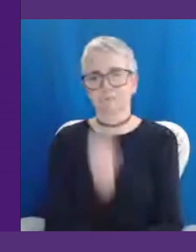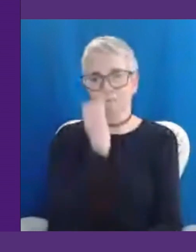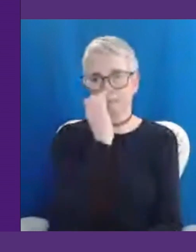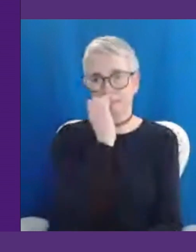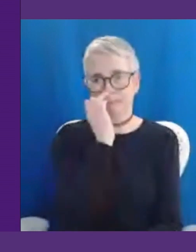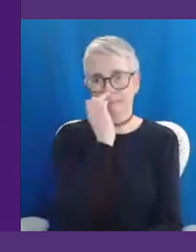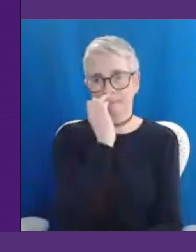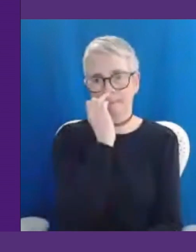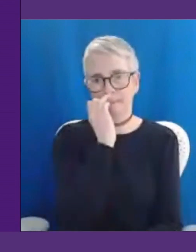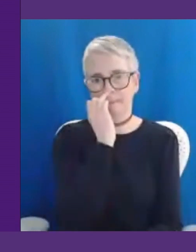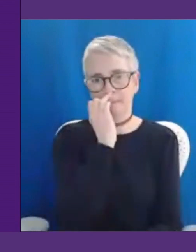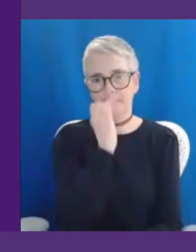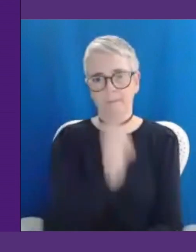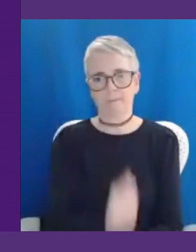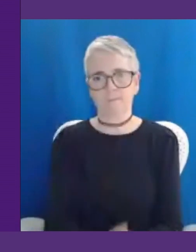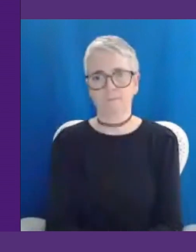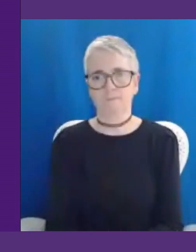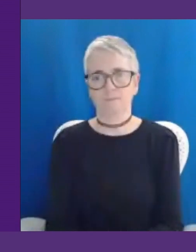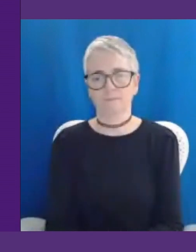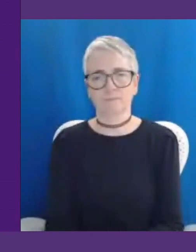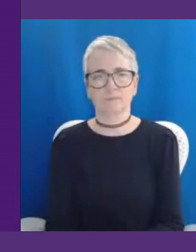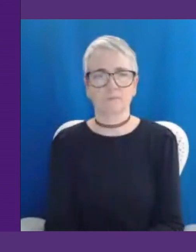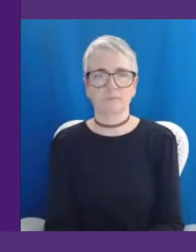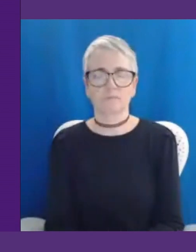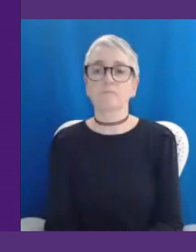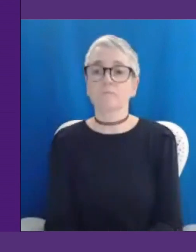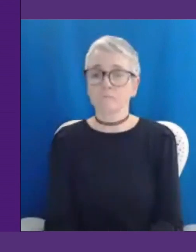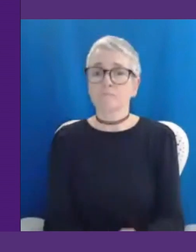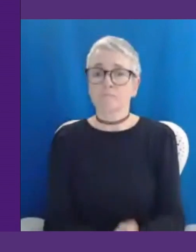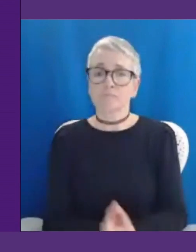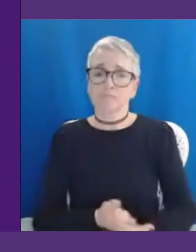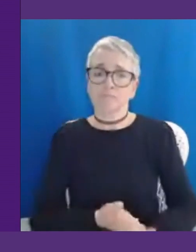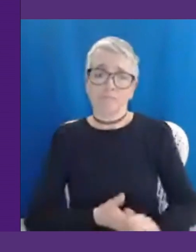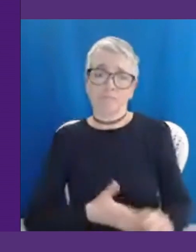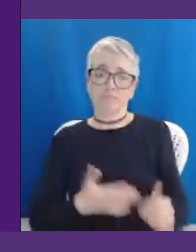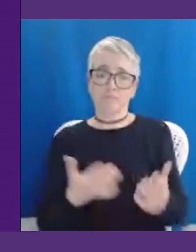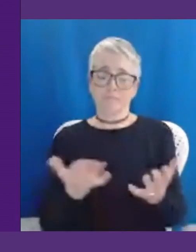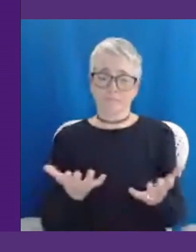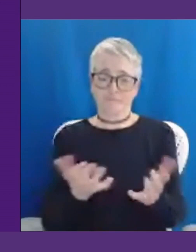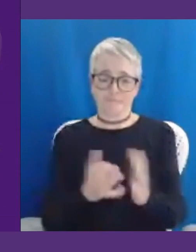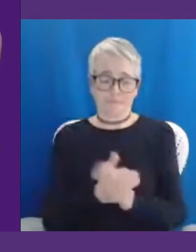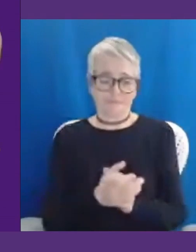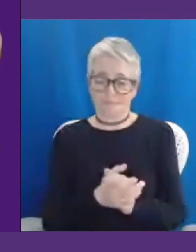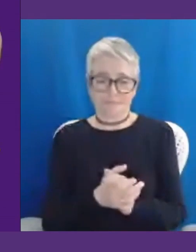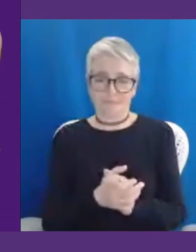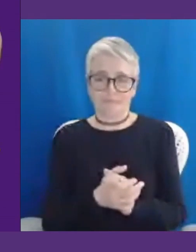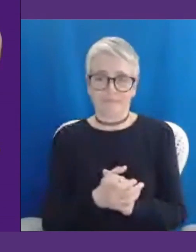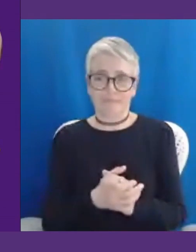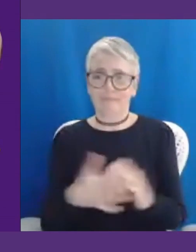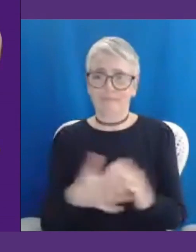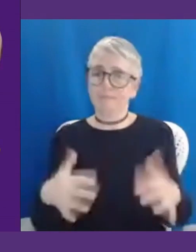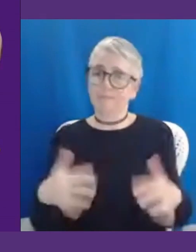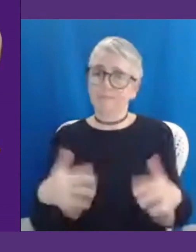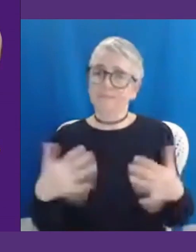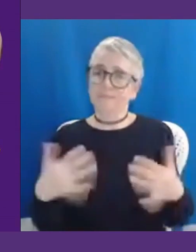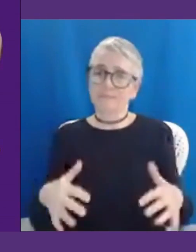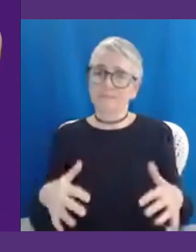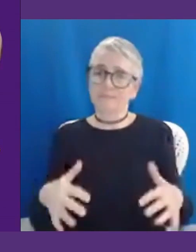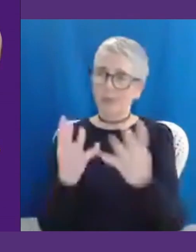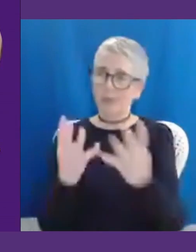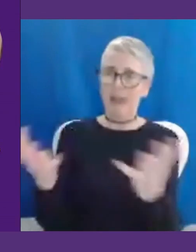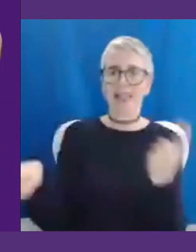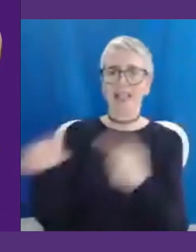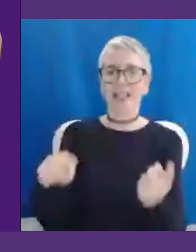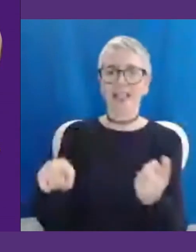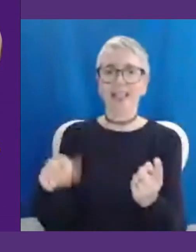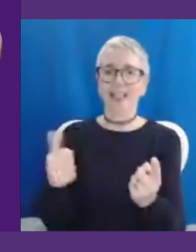So we've got an amazing panel picking up on the points that Jonathan made about culture shift in the media. A lot of what we're going to be